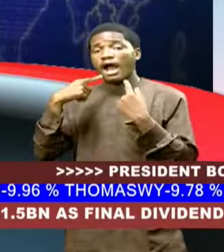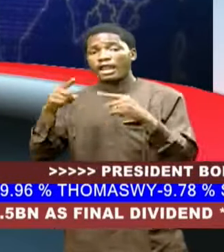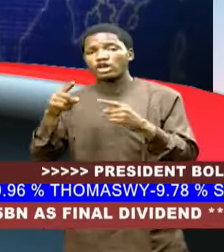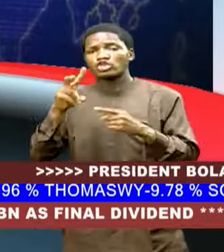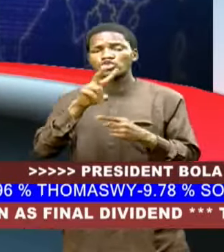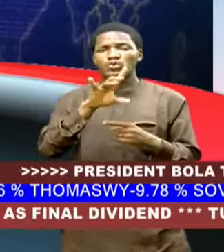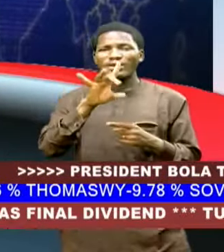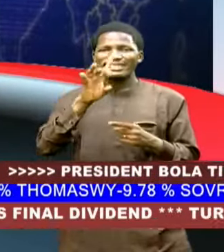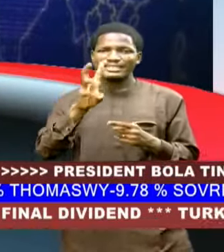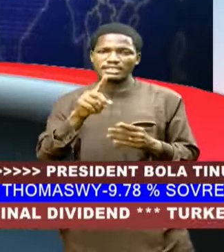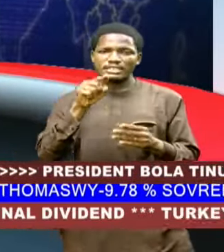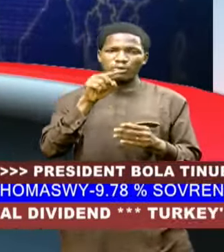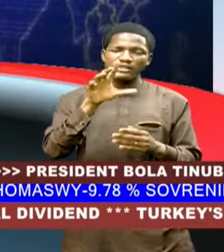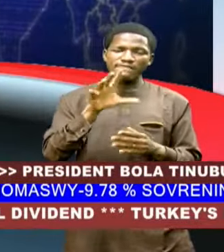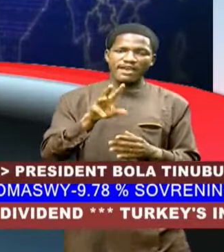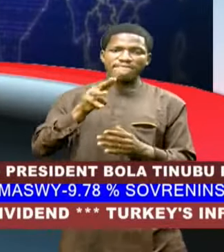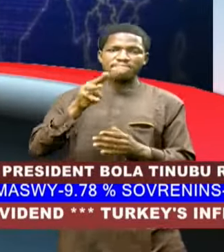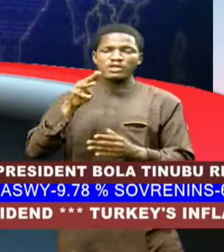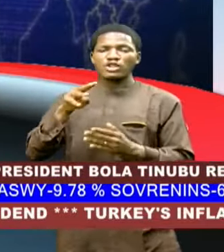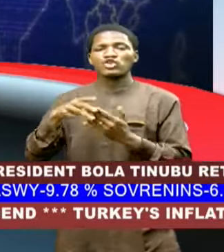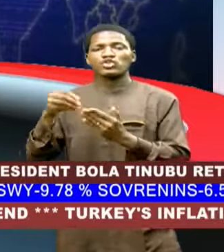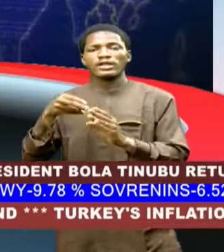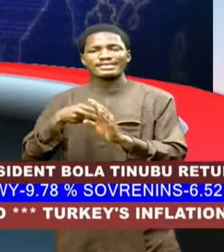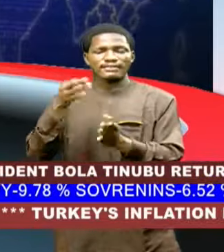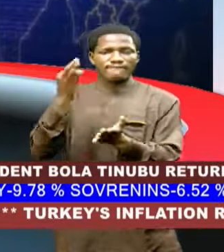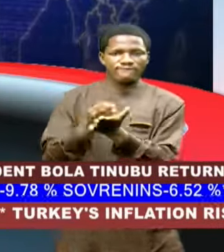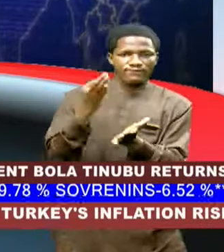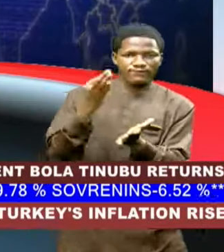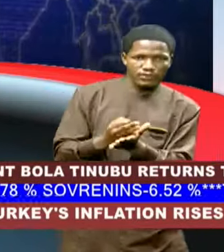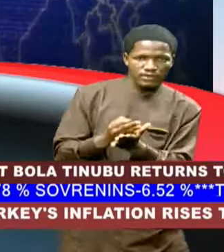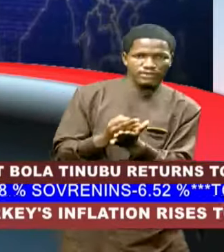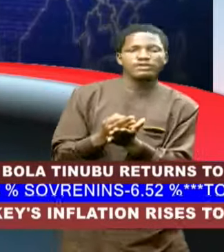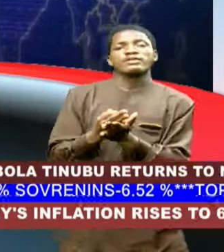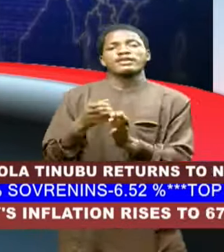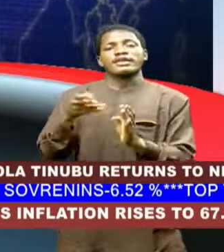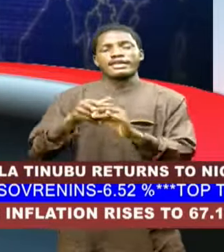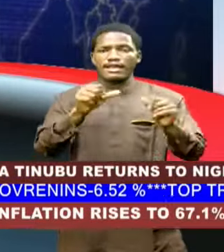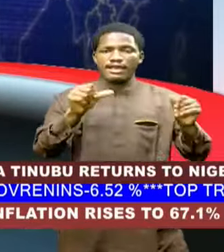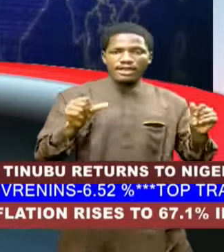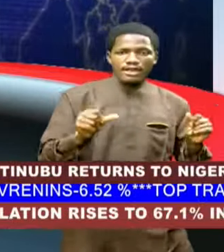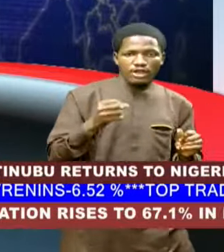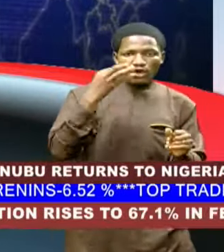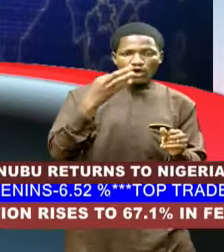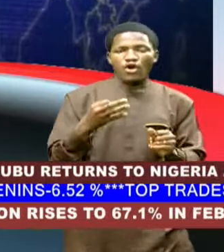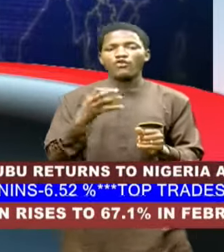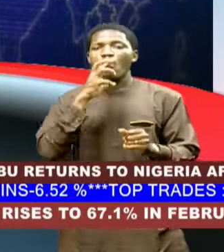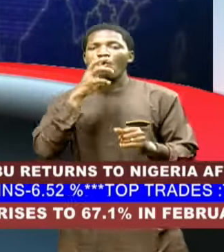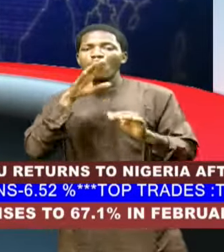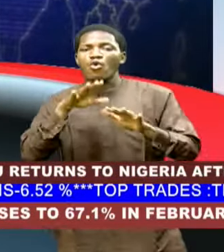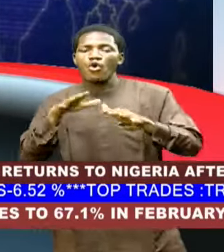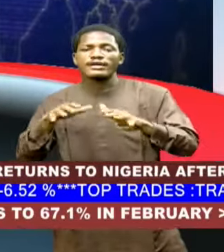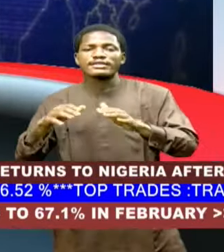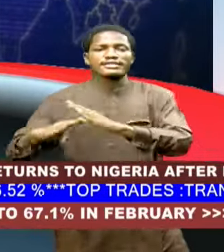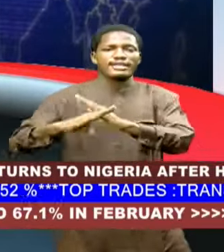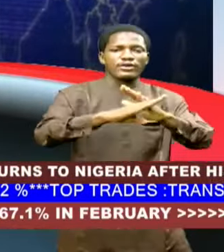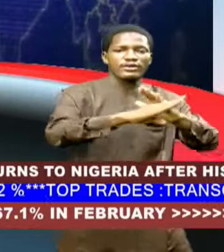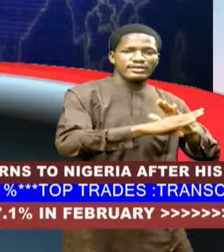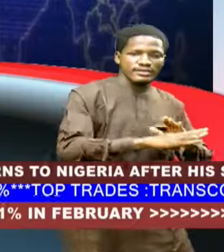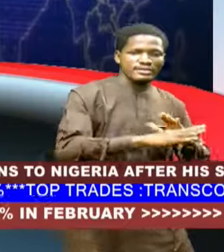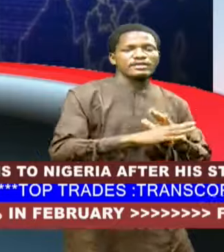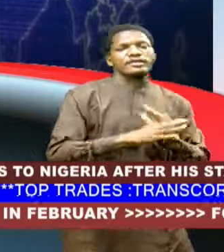$286.5 million in funding from ASEAN projects in areas of maritime security amid tensions over